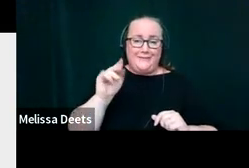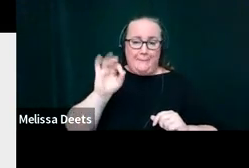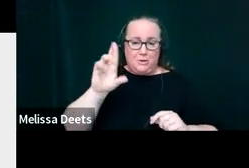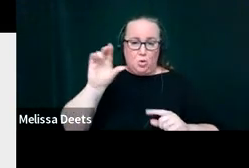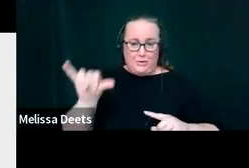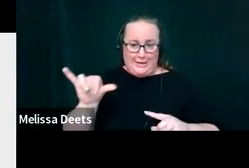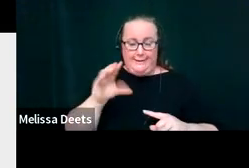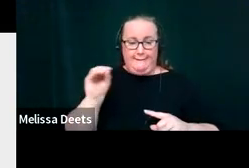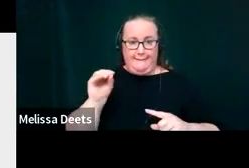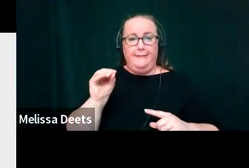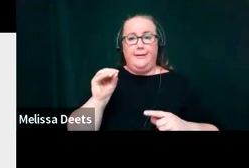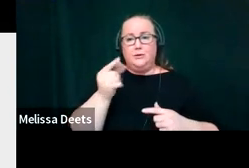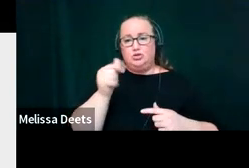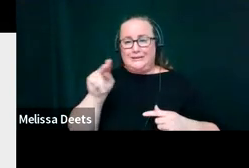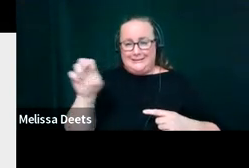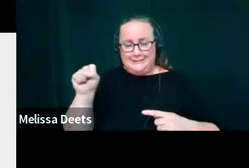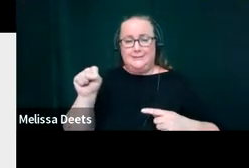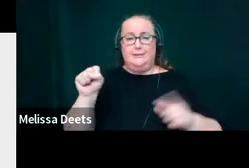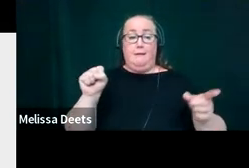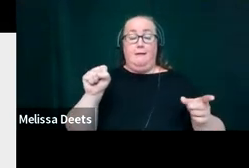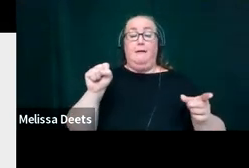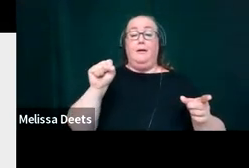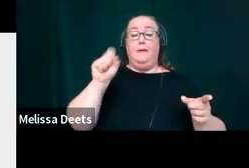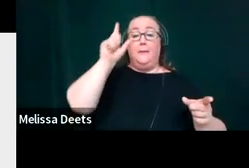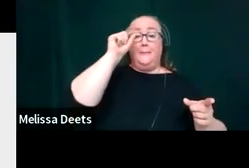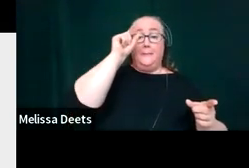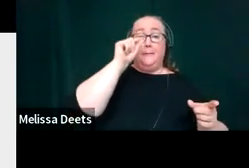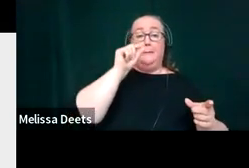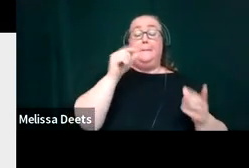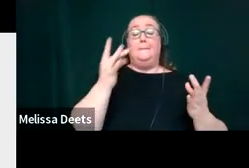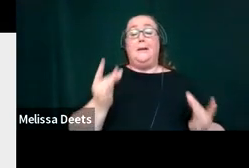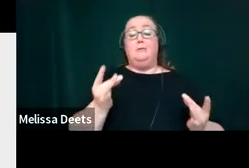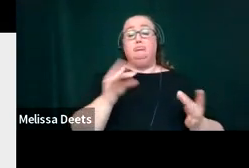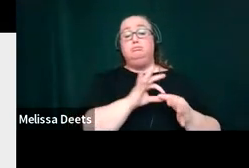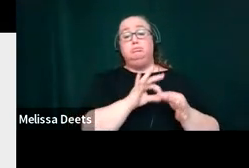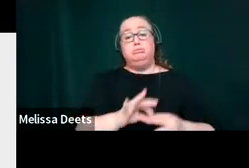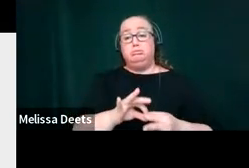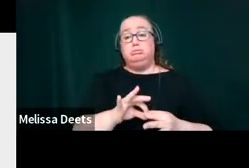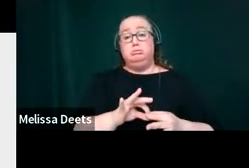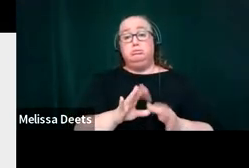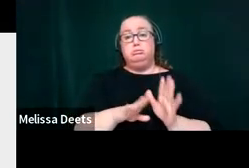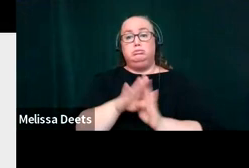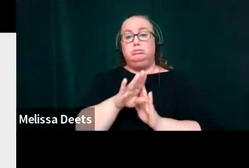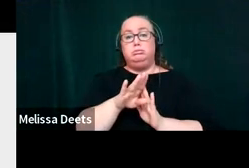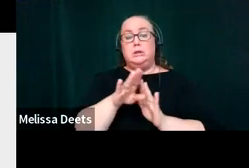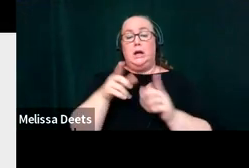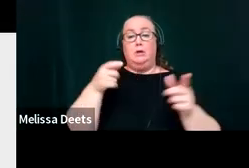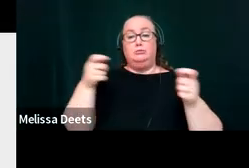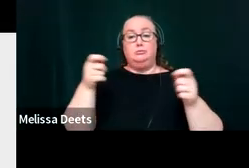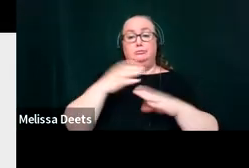they found that the meditation was associated with the downregulation of pro-inflammatory genes and the upregulation of neuroprotective